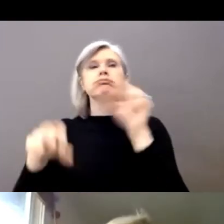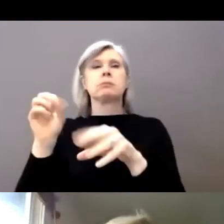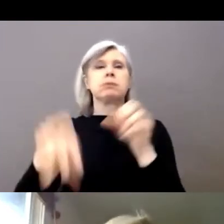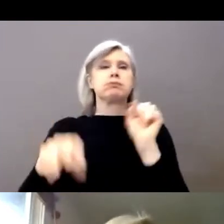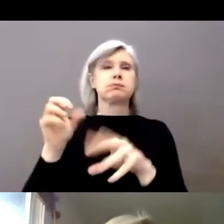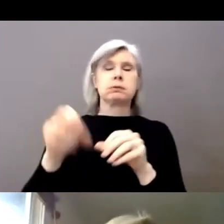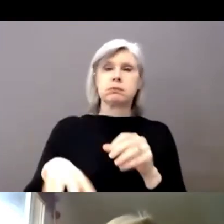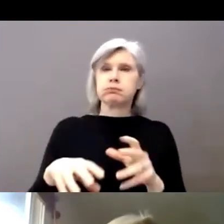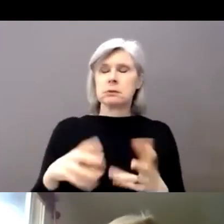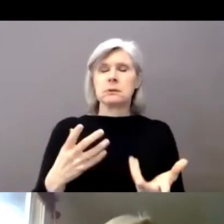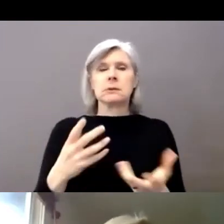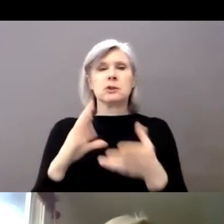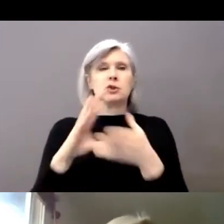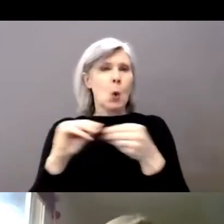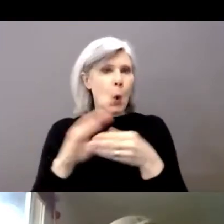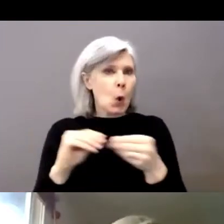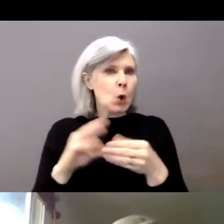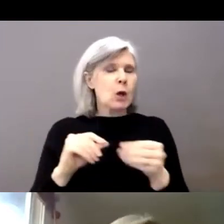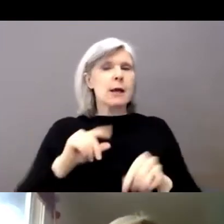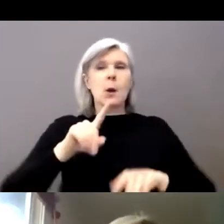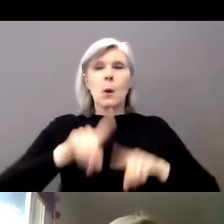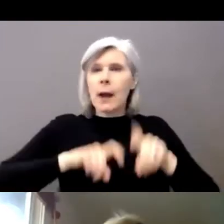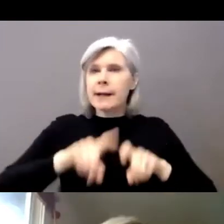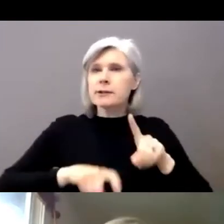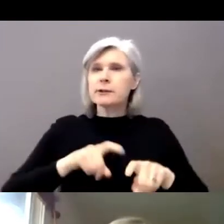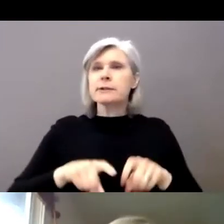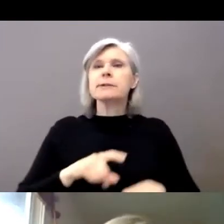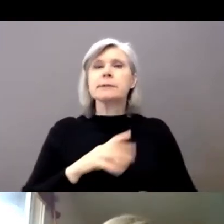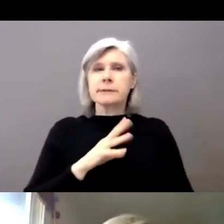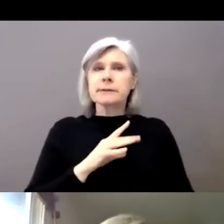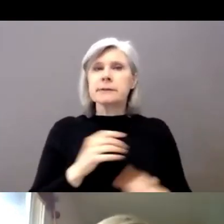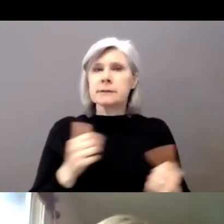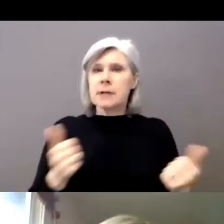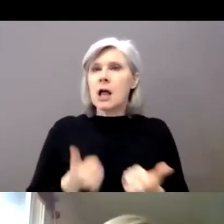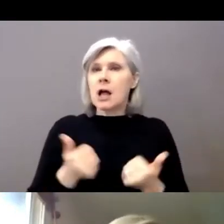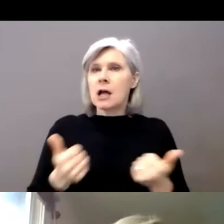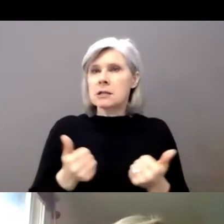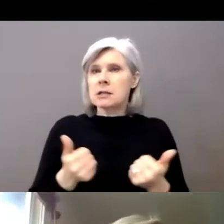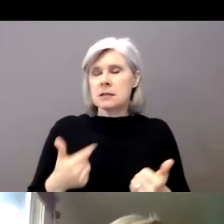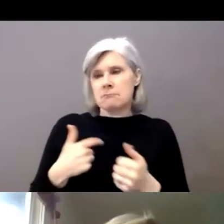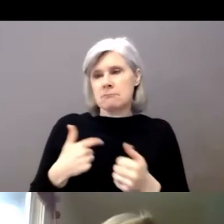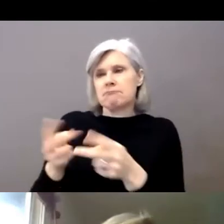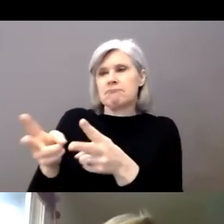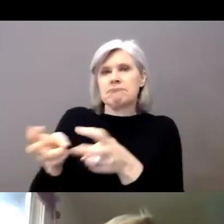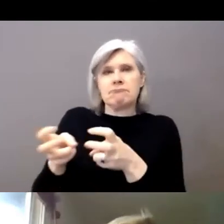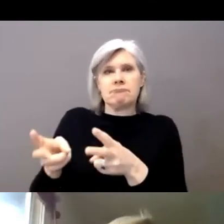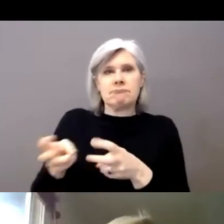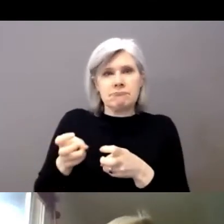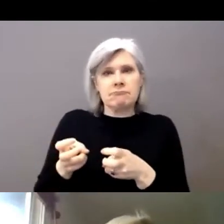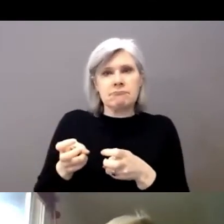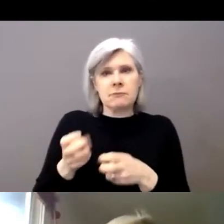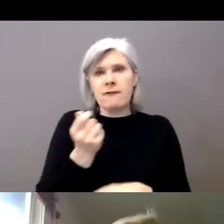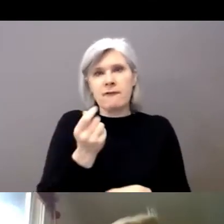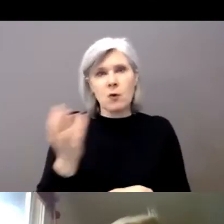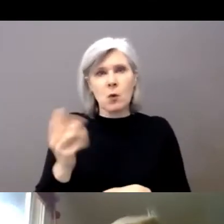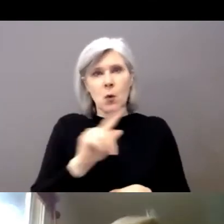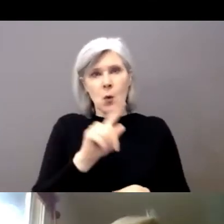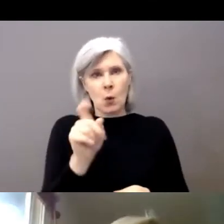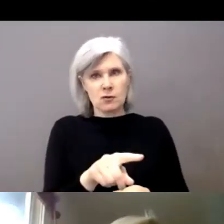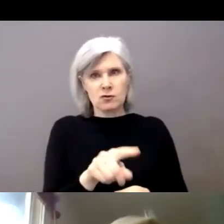Oh. But I have only a few questions for you so far, and I'm sure we have a few more coming in the next few